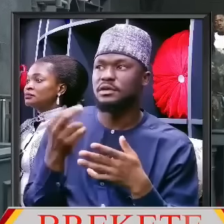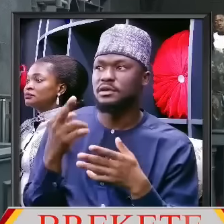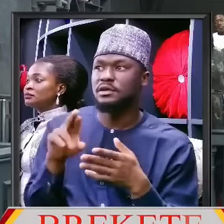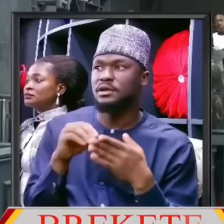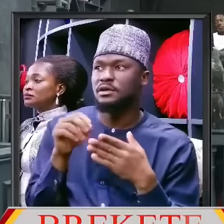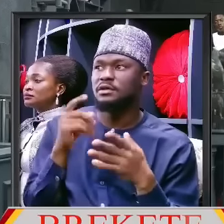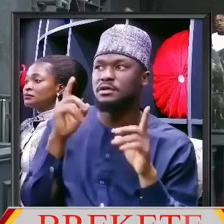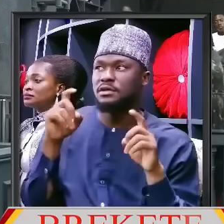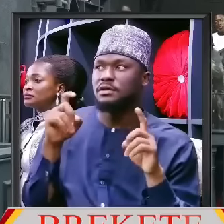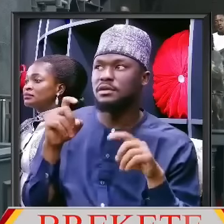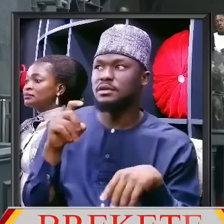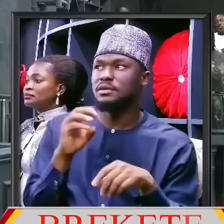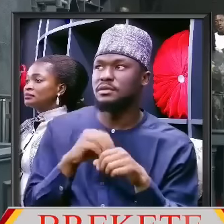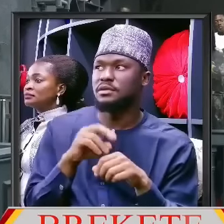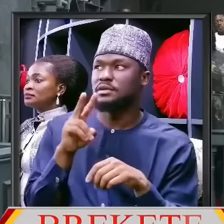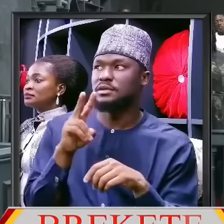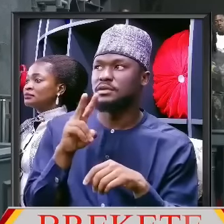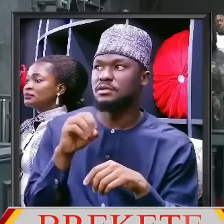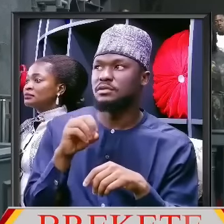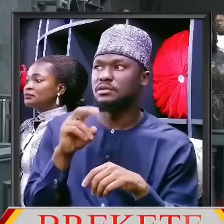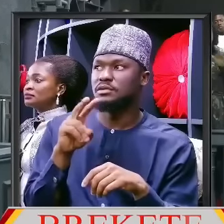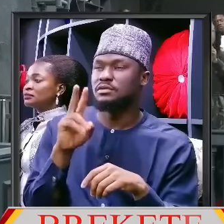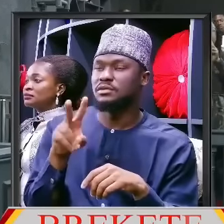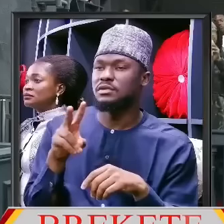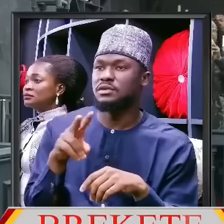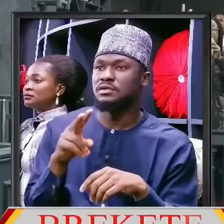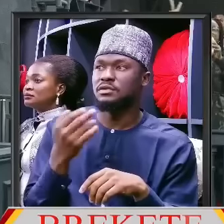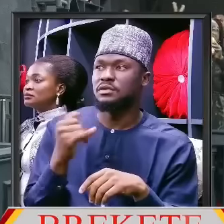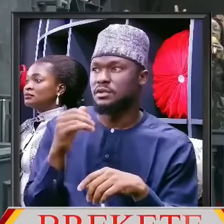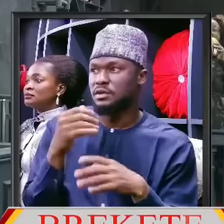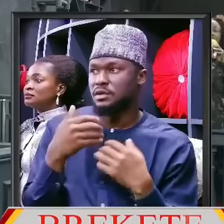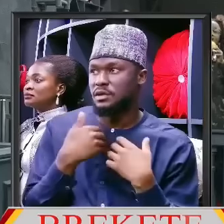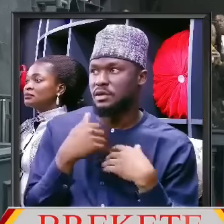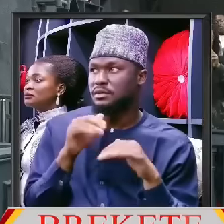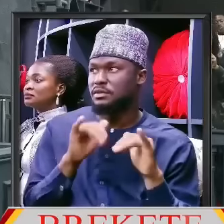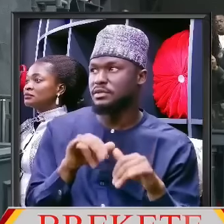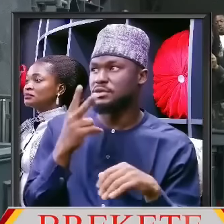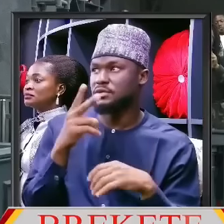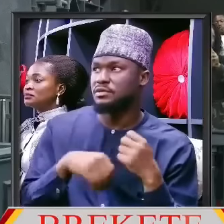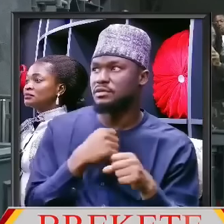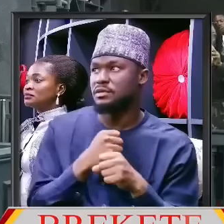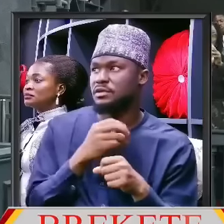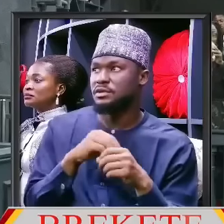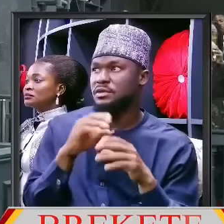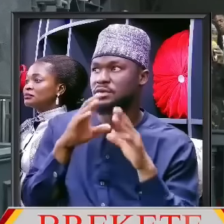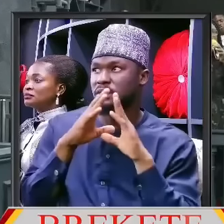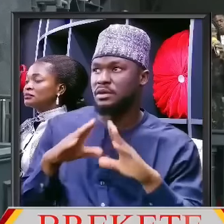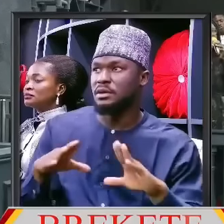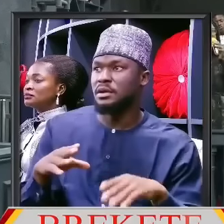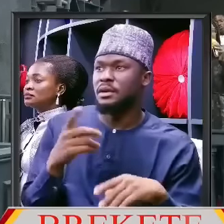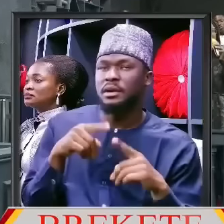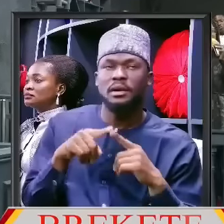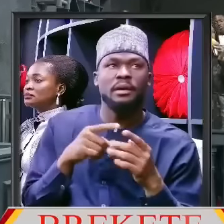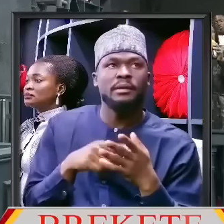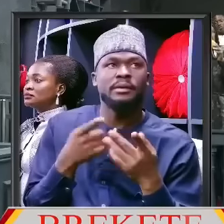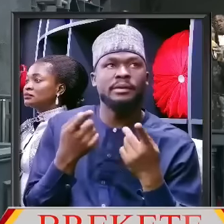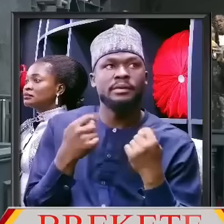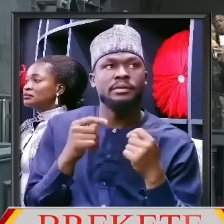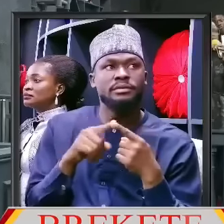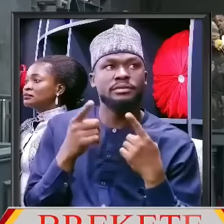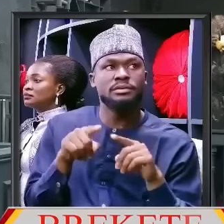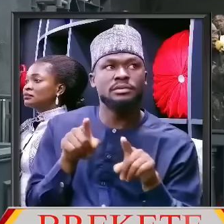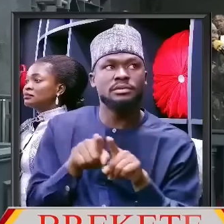MBBS part one, for 2022. So they already don't stay 2 years for house. So when this thing can't